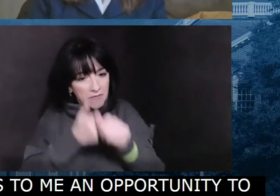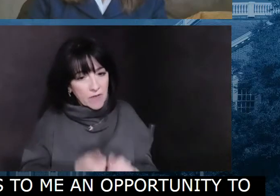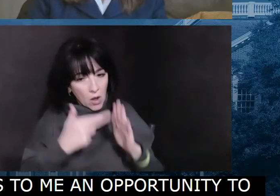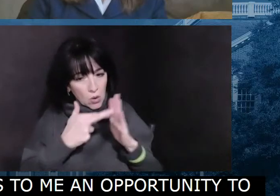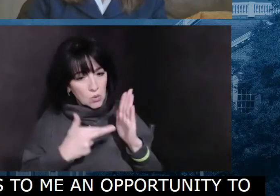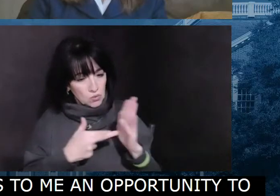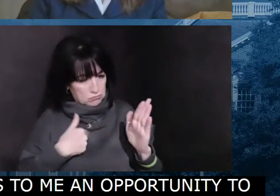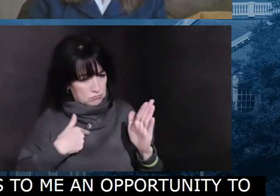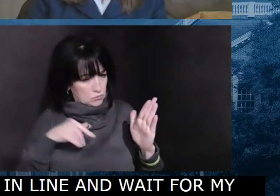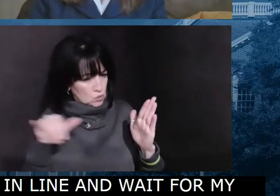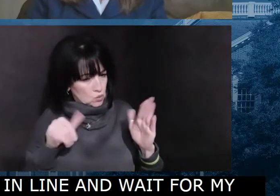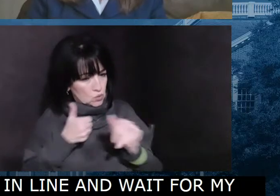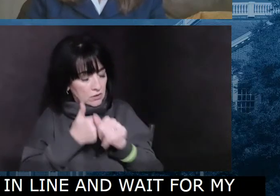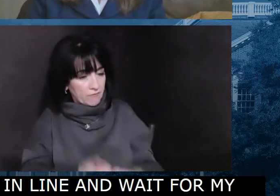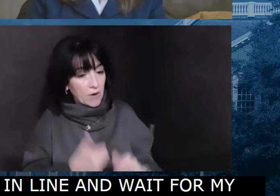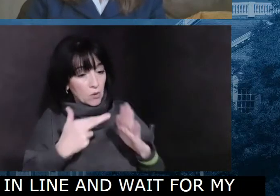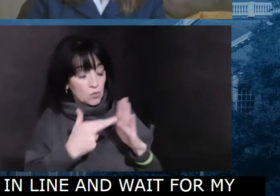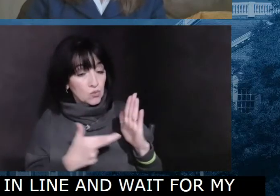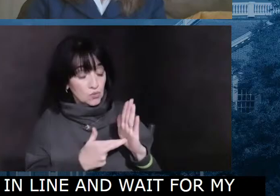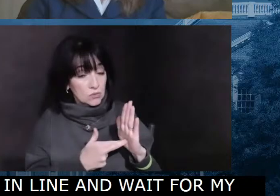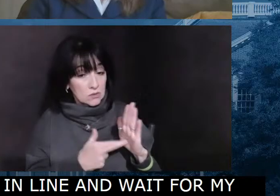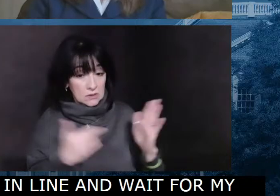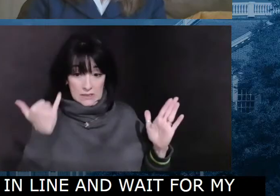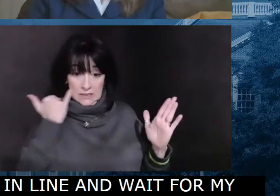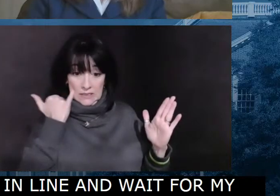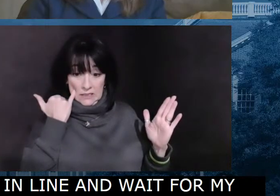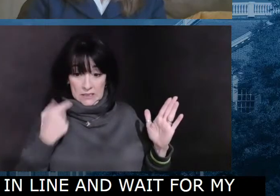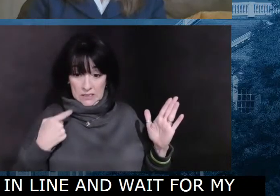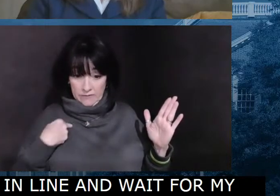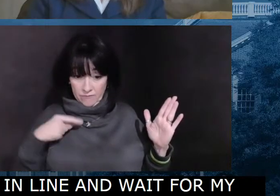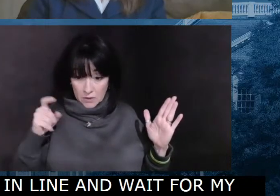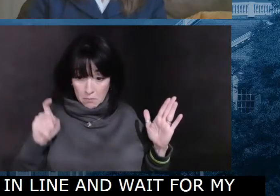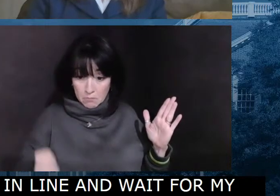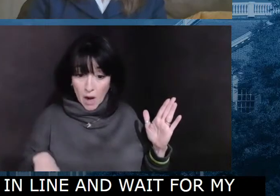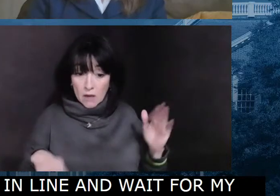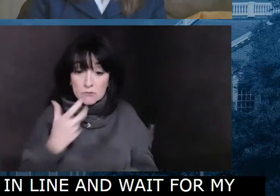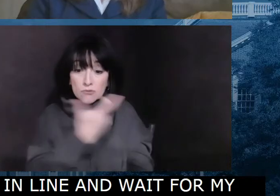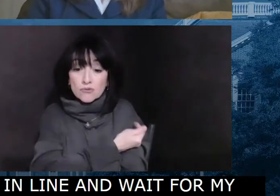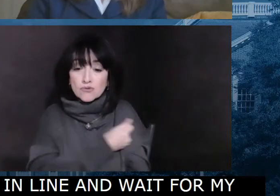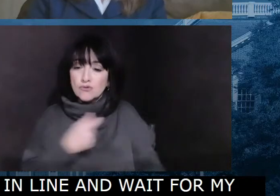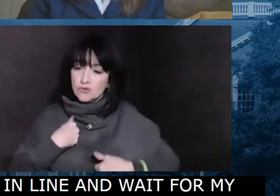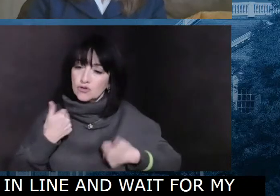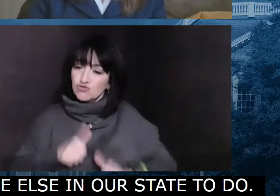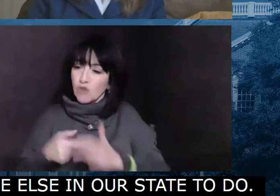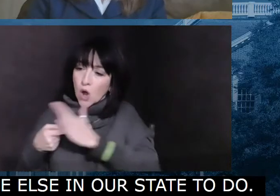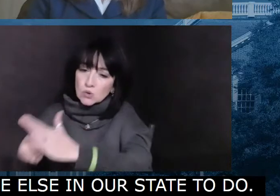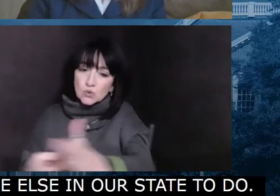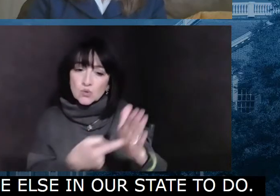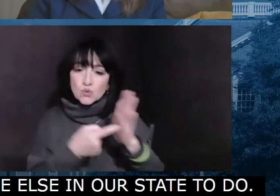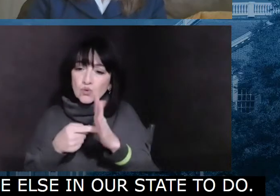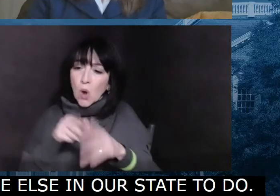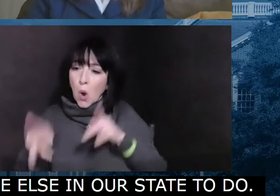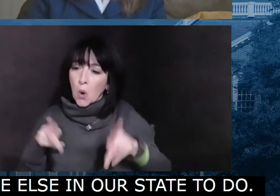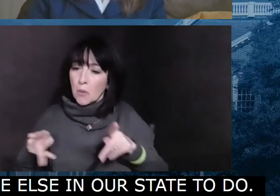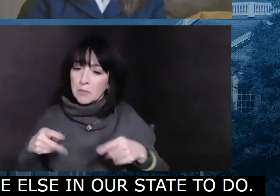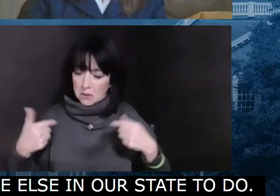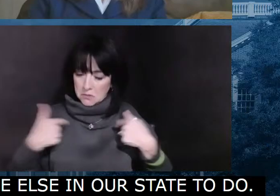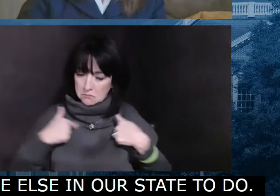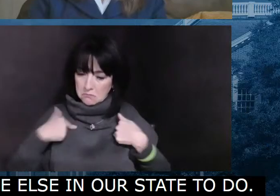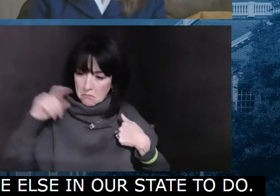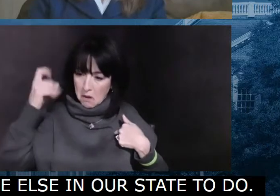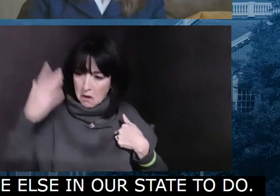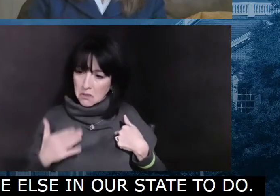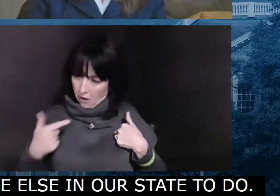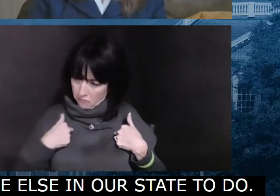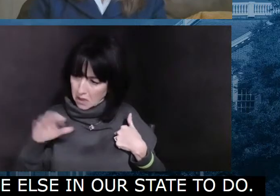becomes necessary to convince people to get vaccinated, then I'll step forward, but it doesn't look